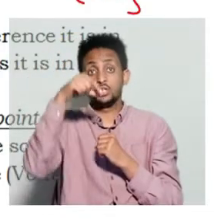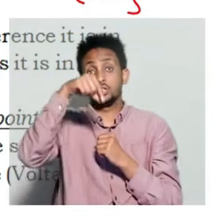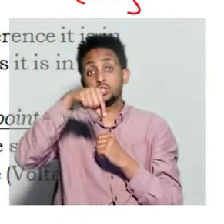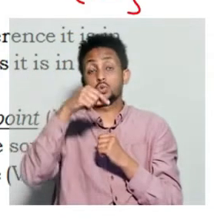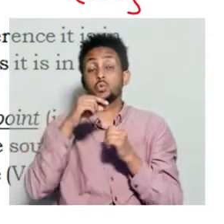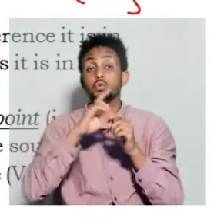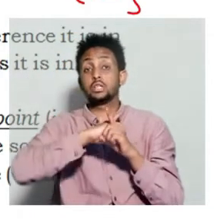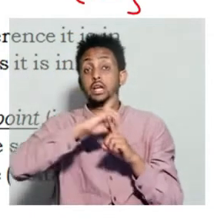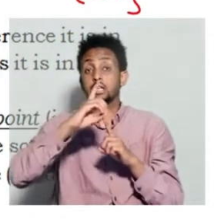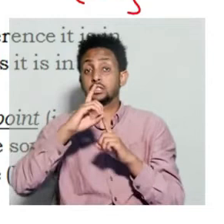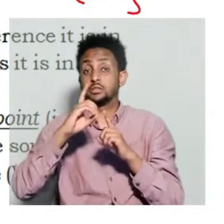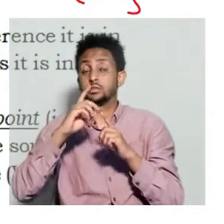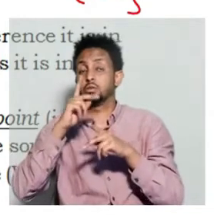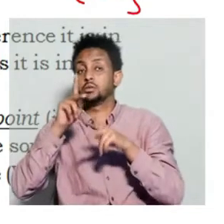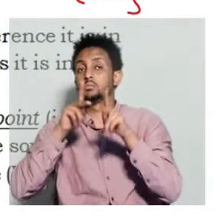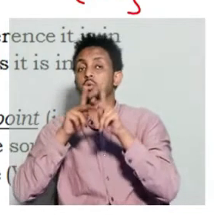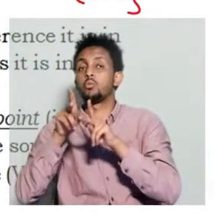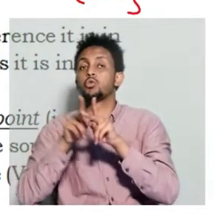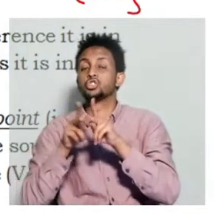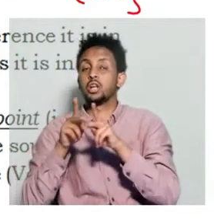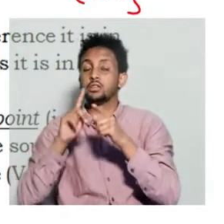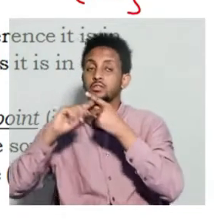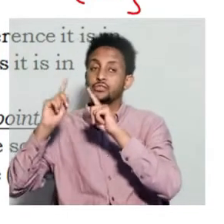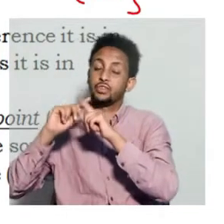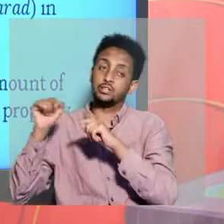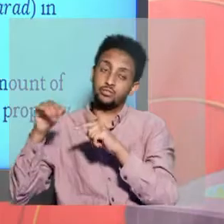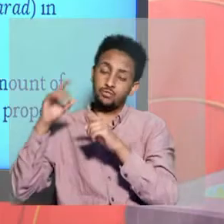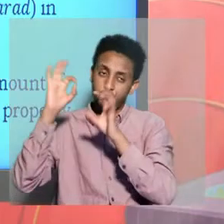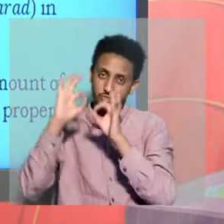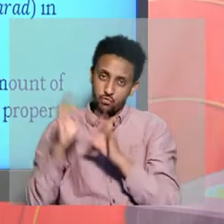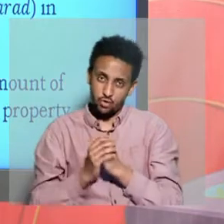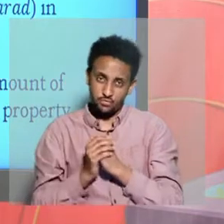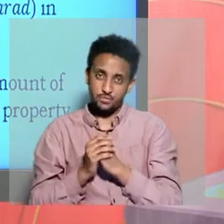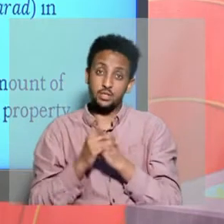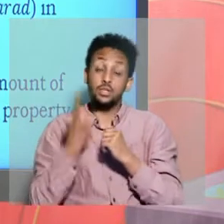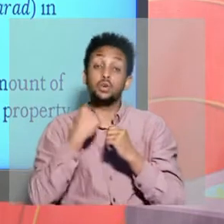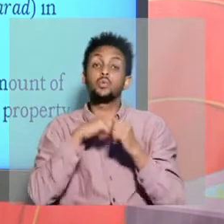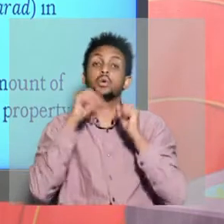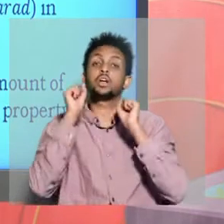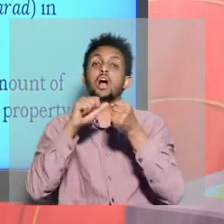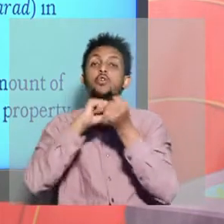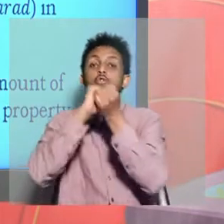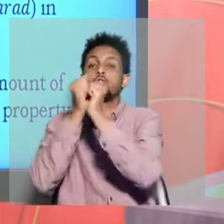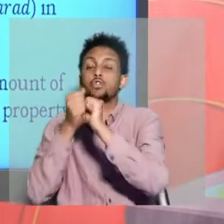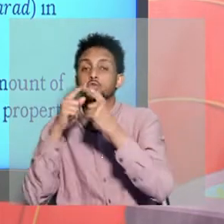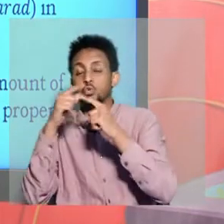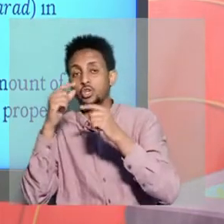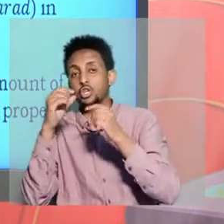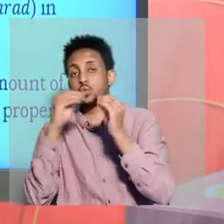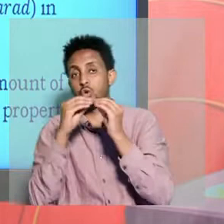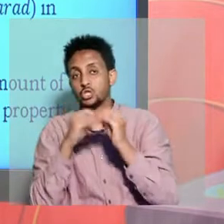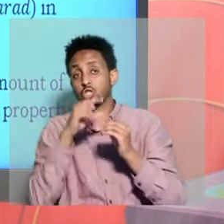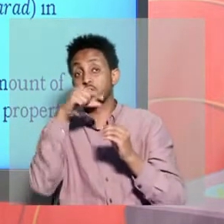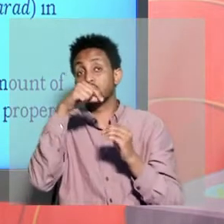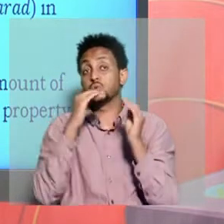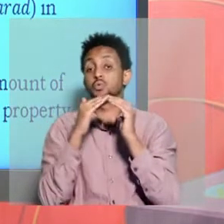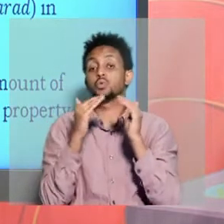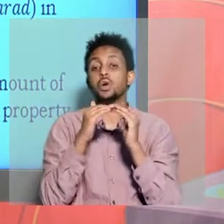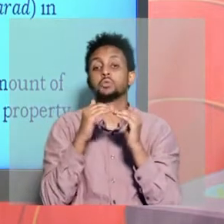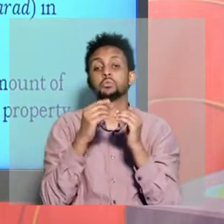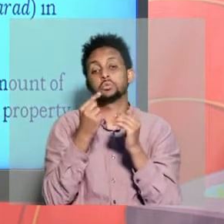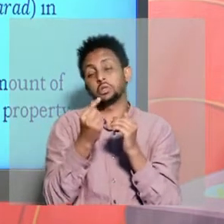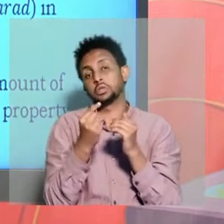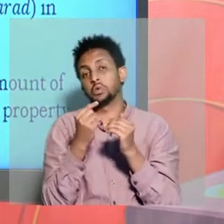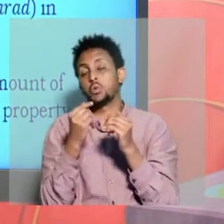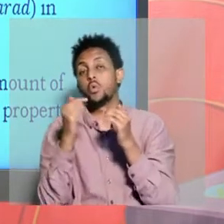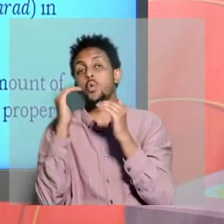has a direct proportionality with the potential difference formed. And you can convert this into equation. Q is equal to a certain